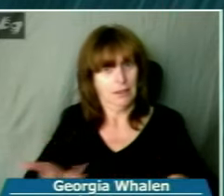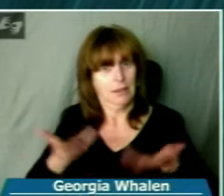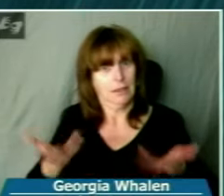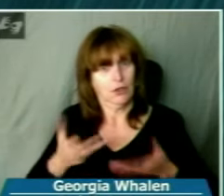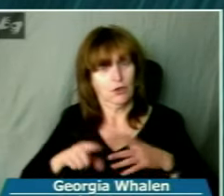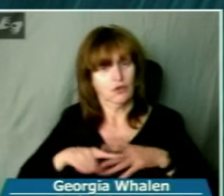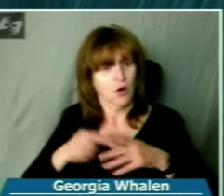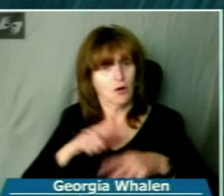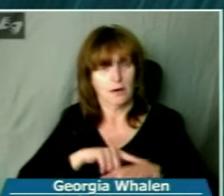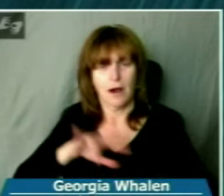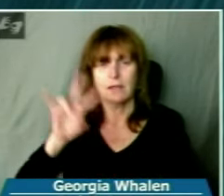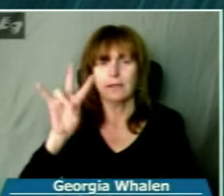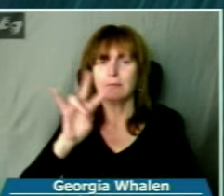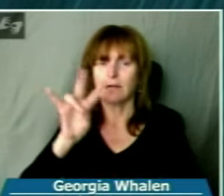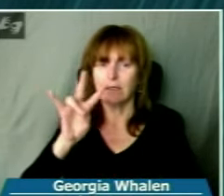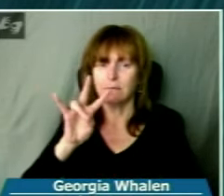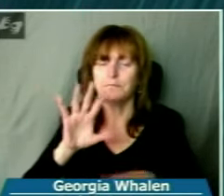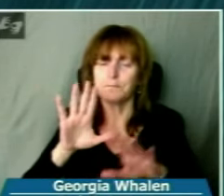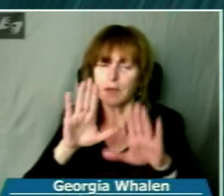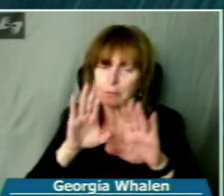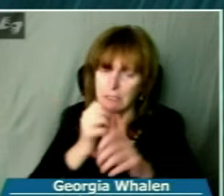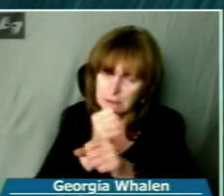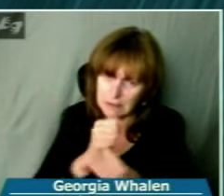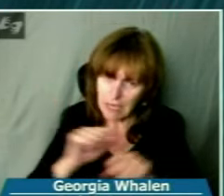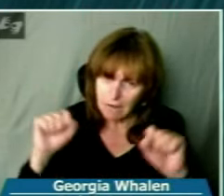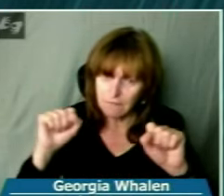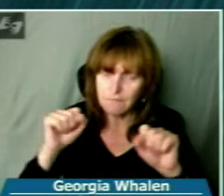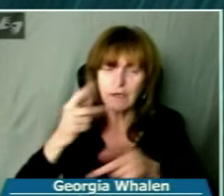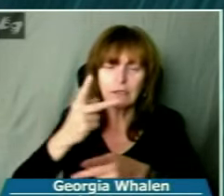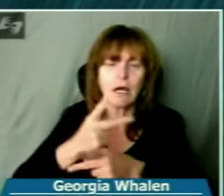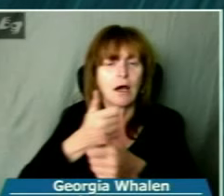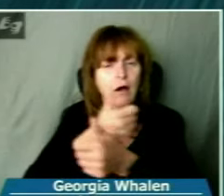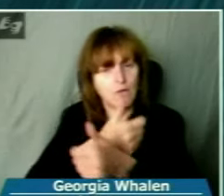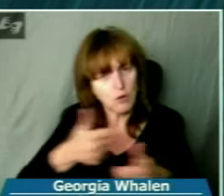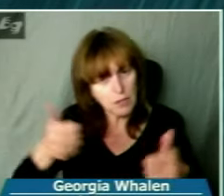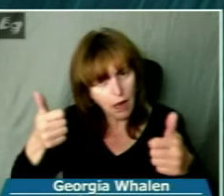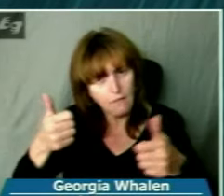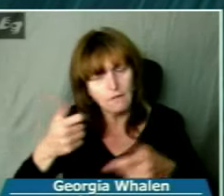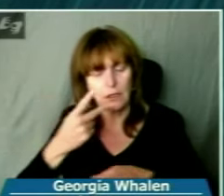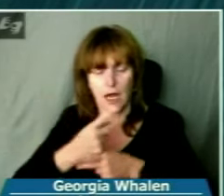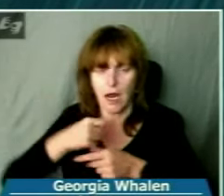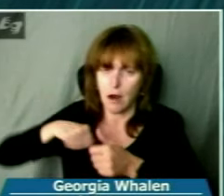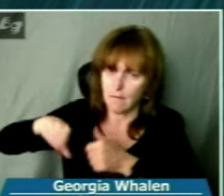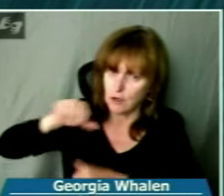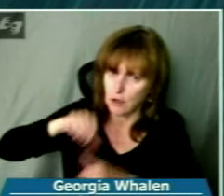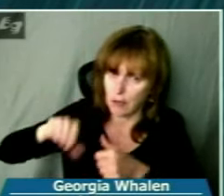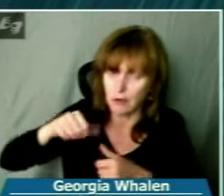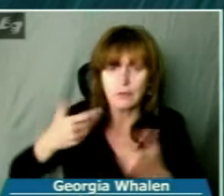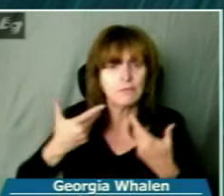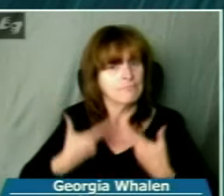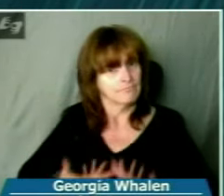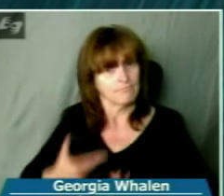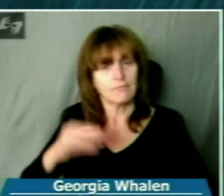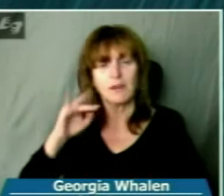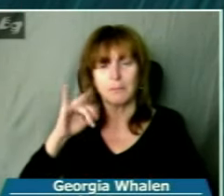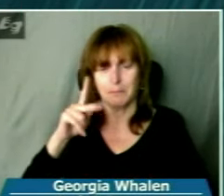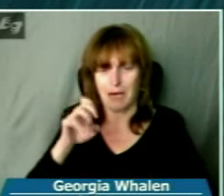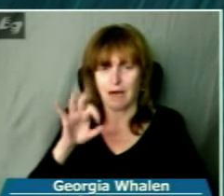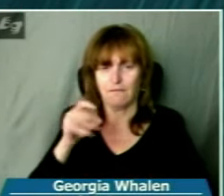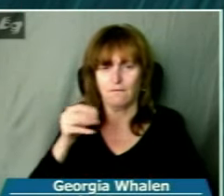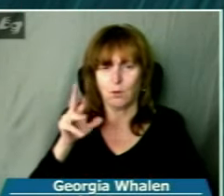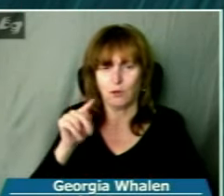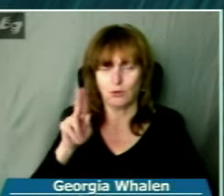7 p.m. Hamilton, stay safe, look after yourselves and each other. I'm Mike Fortune. Good night.